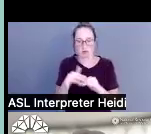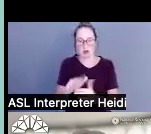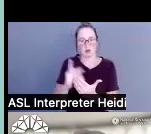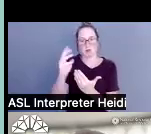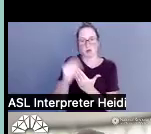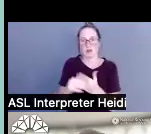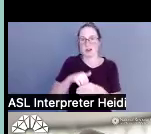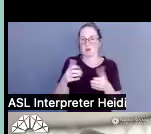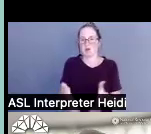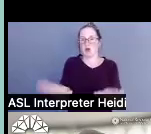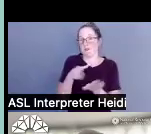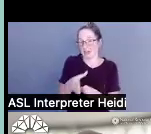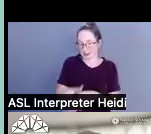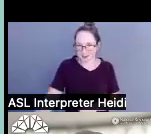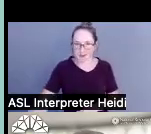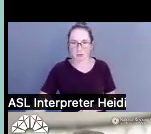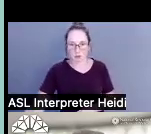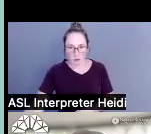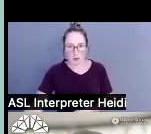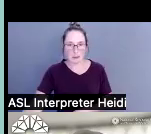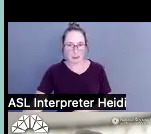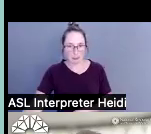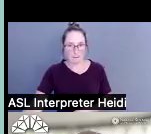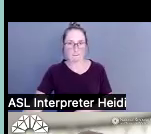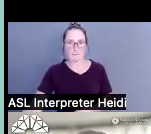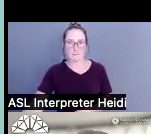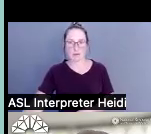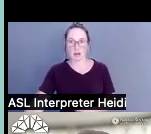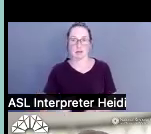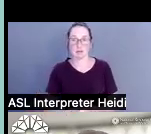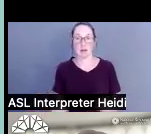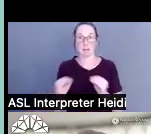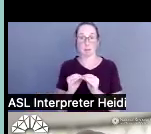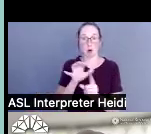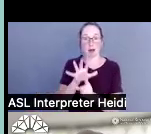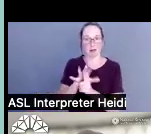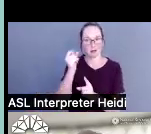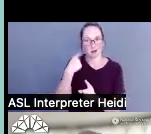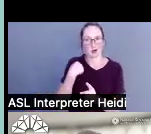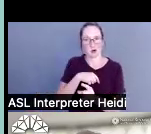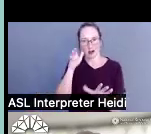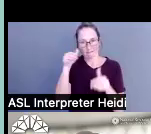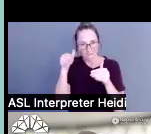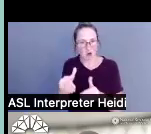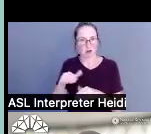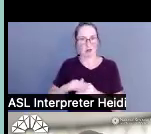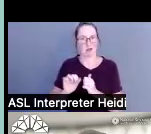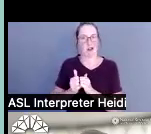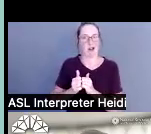in the broader field. And as it's gaining more popularity, it's really important that we focus on how